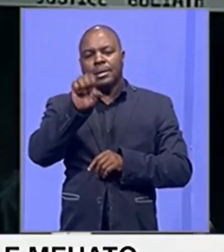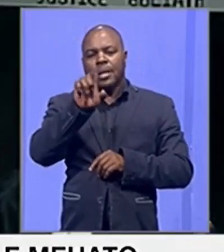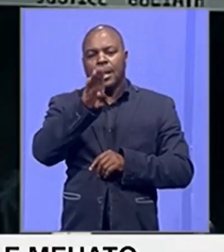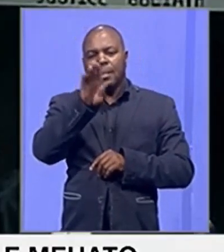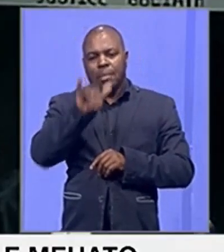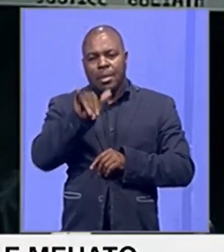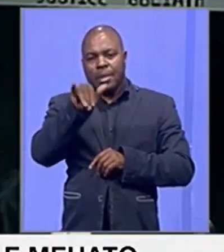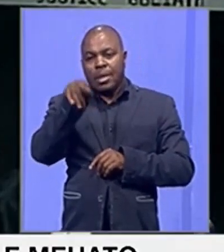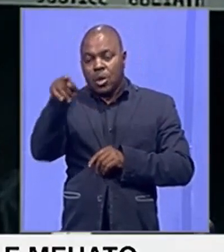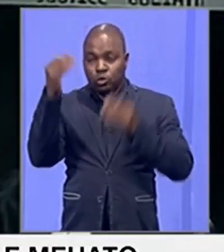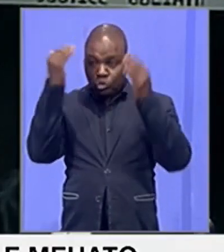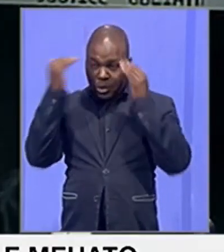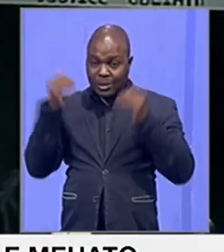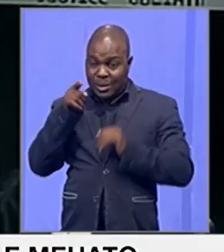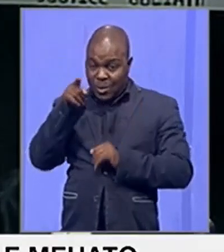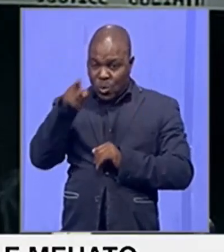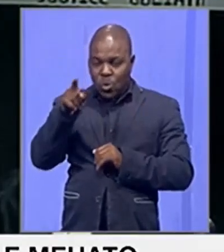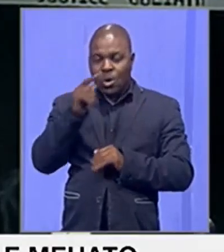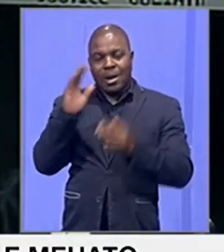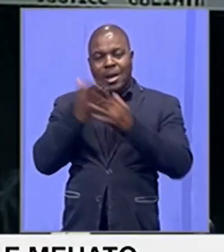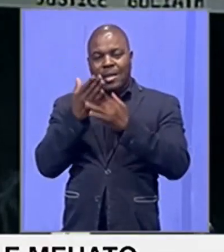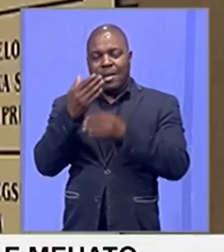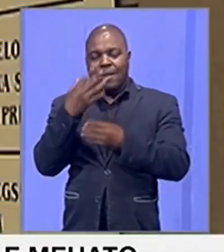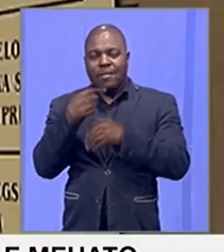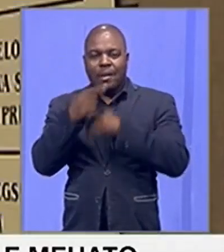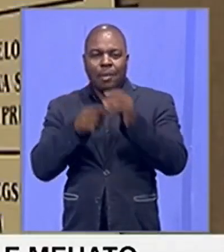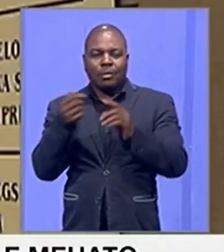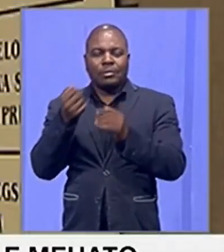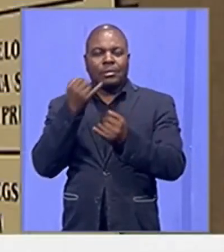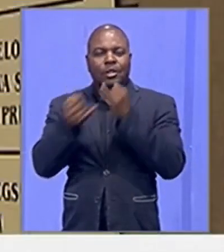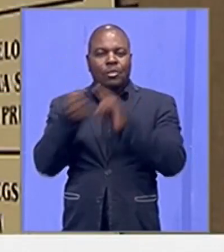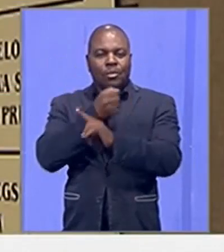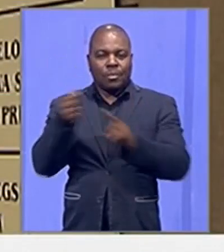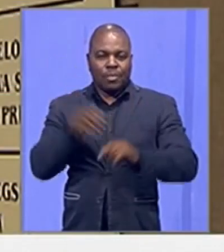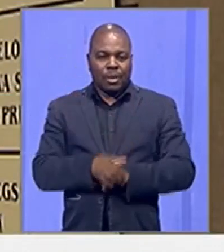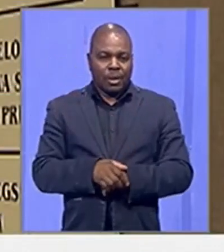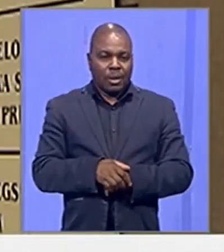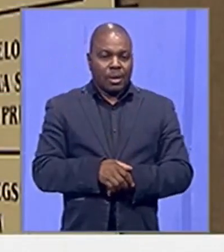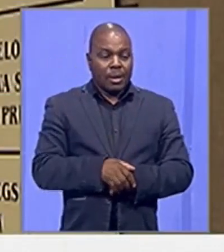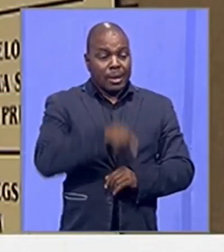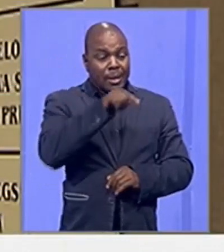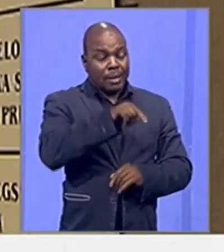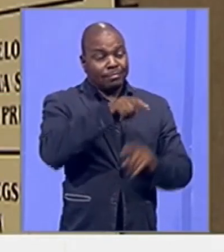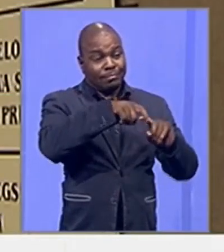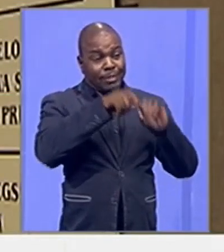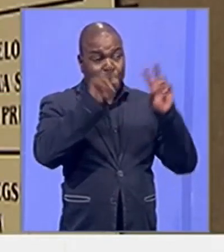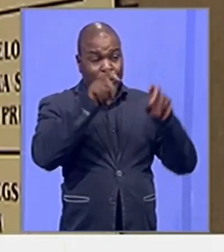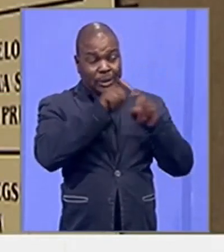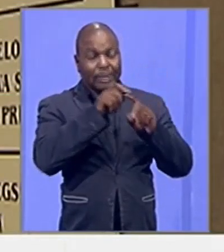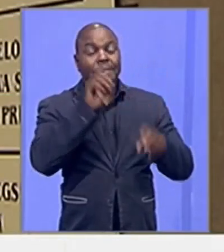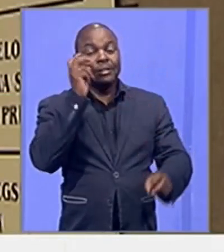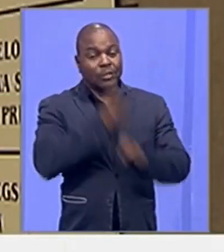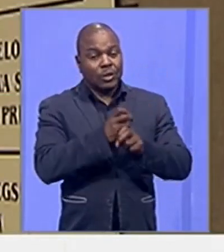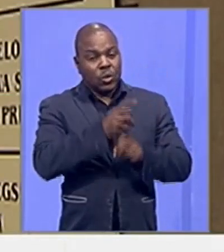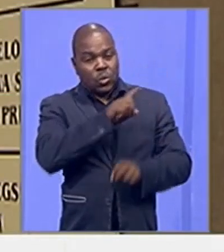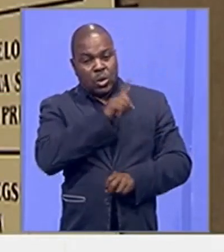Mbenenge. The question of judicial conduct is a difficult one. One needs to be able to